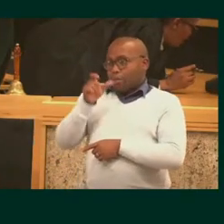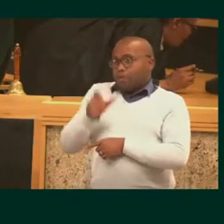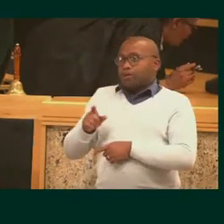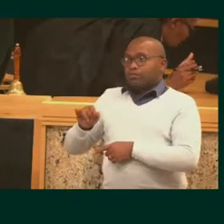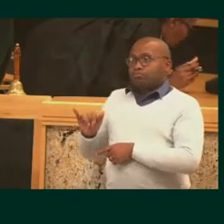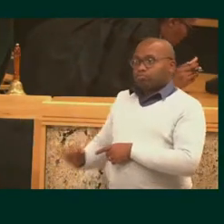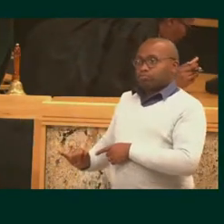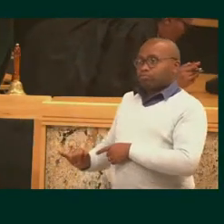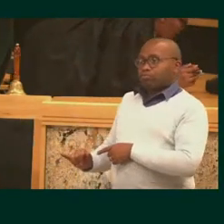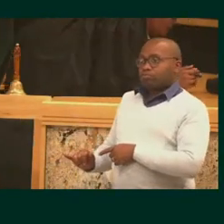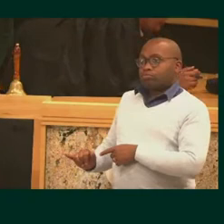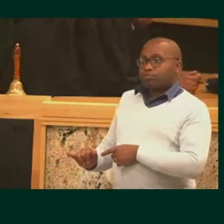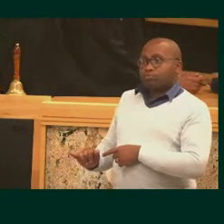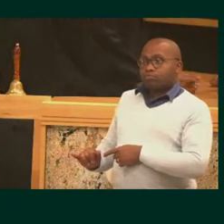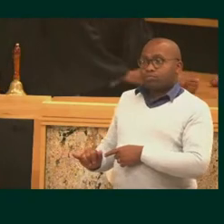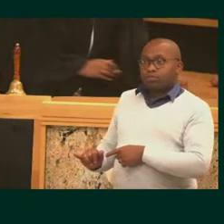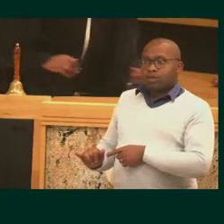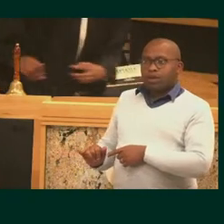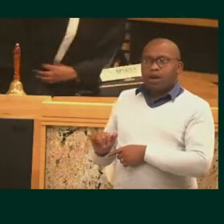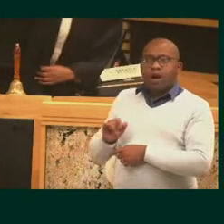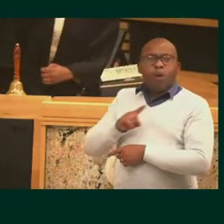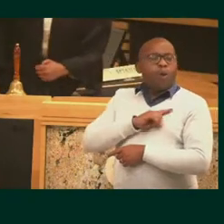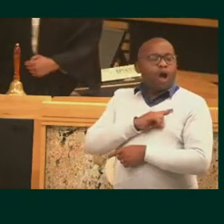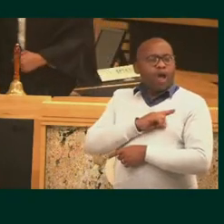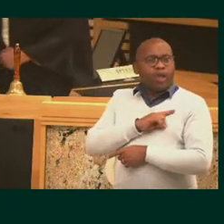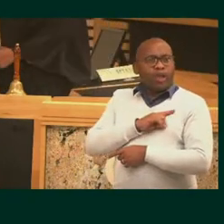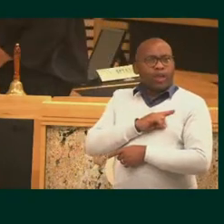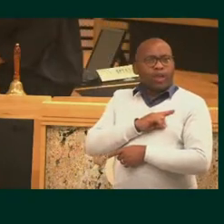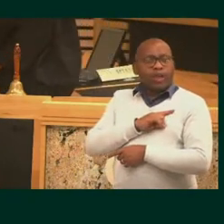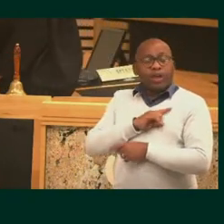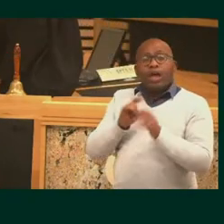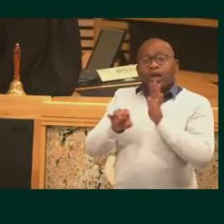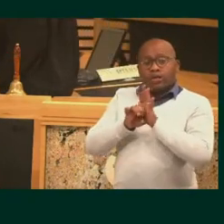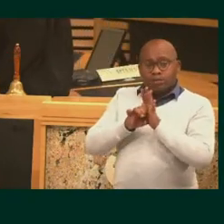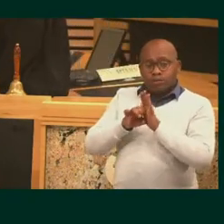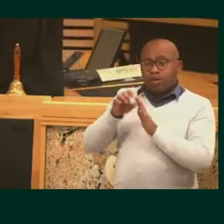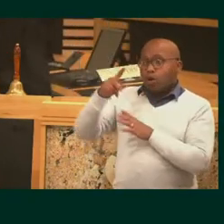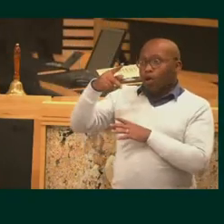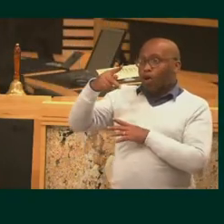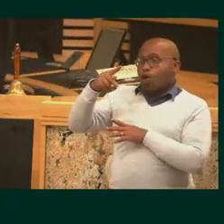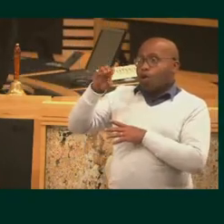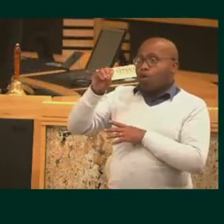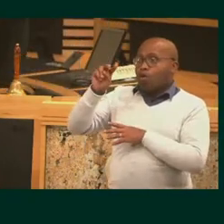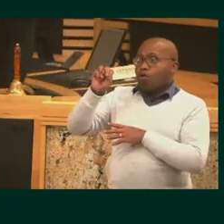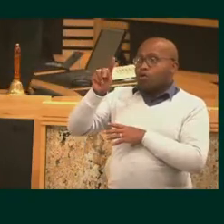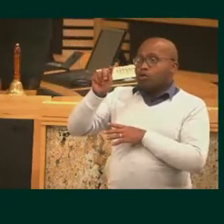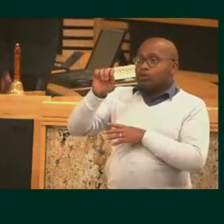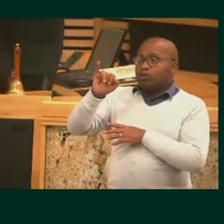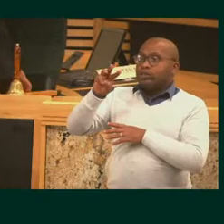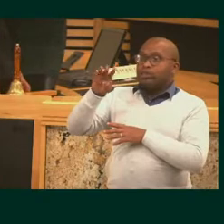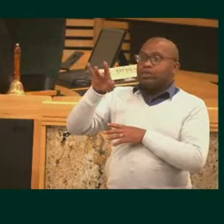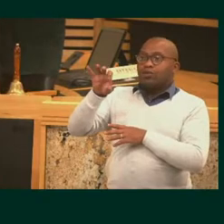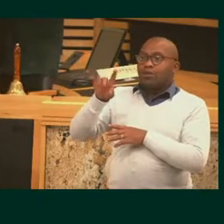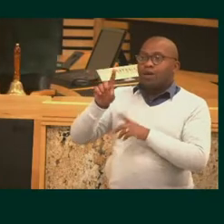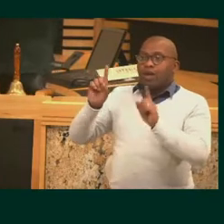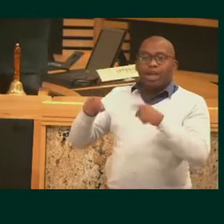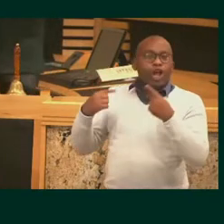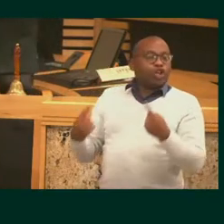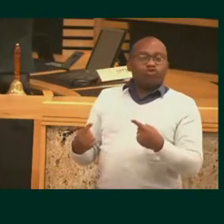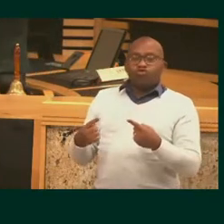con is keeping in his house because he's not oing obeying the rules of the Republic by ensuring that they are